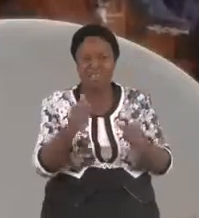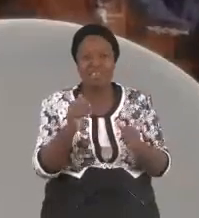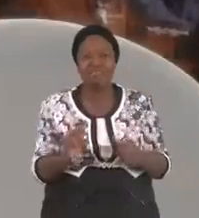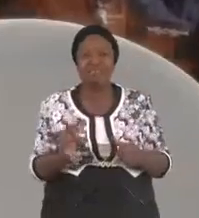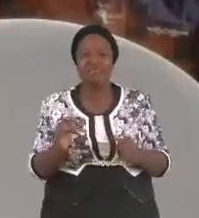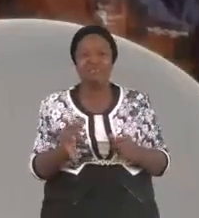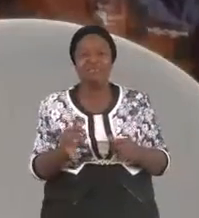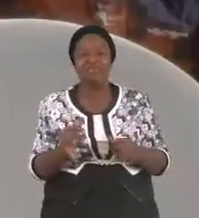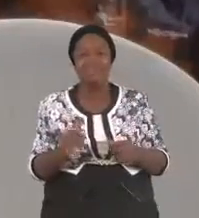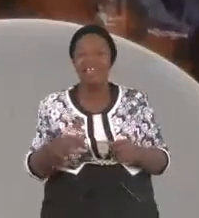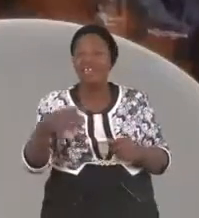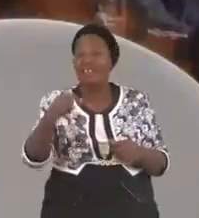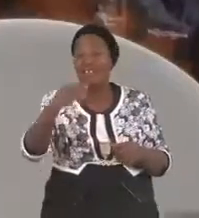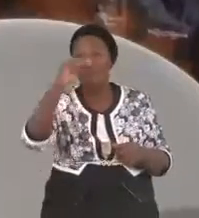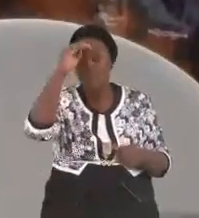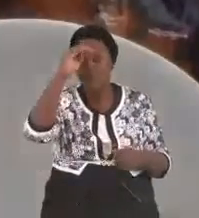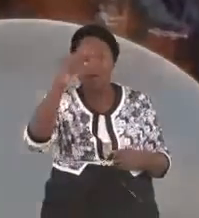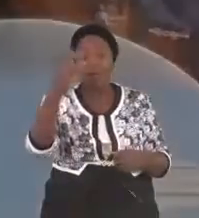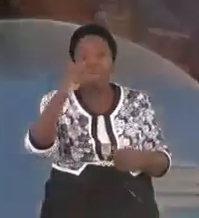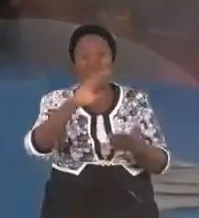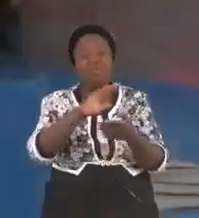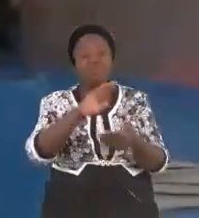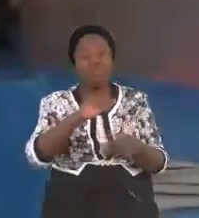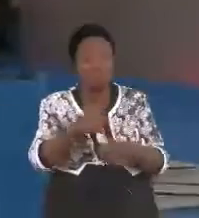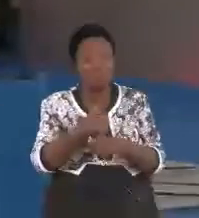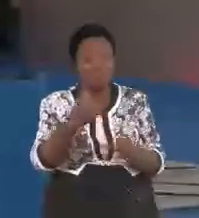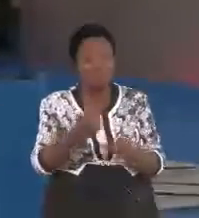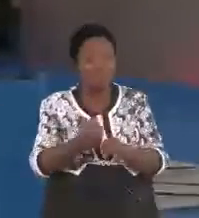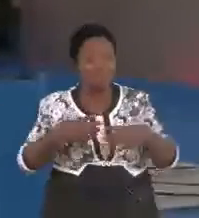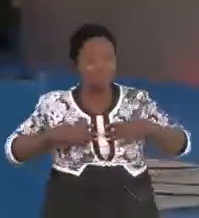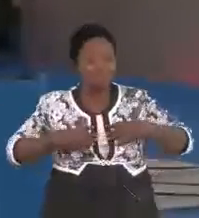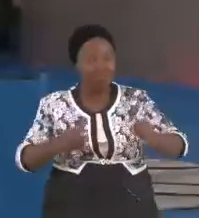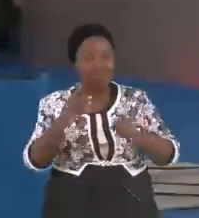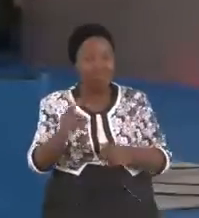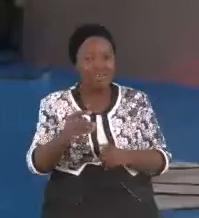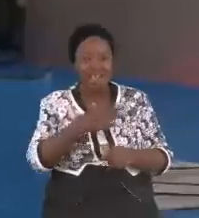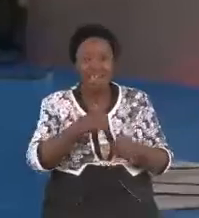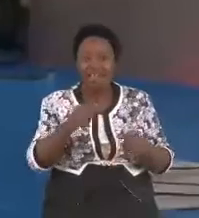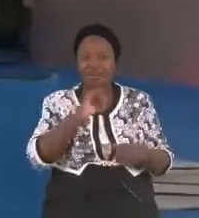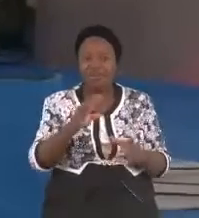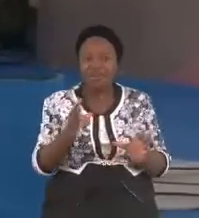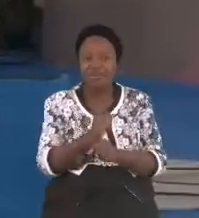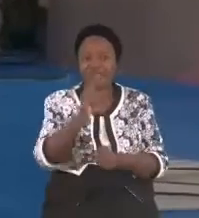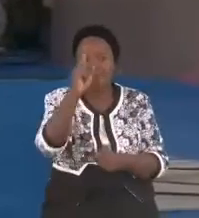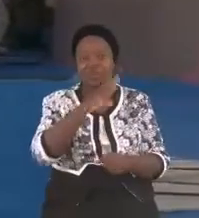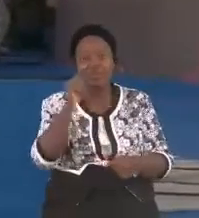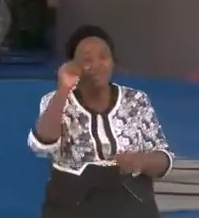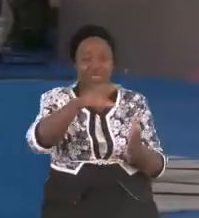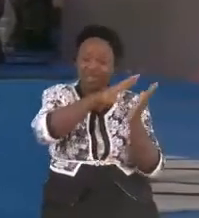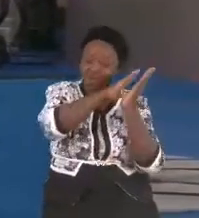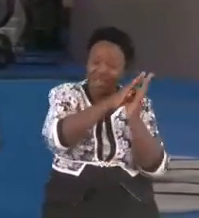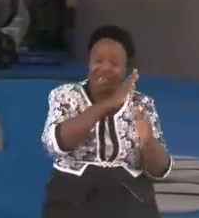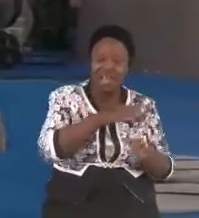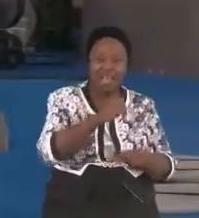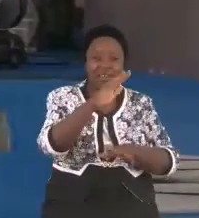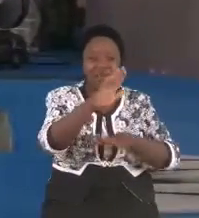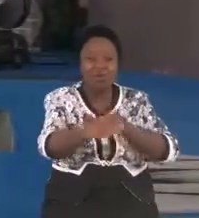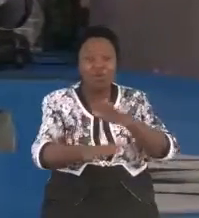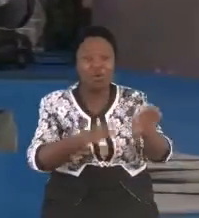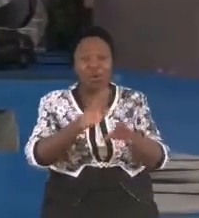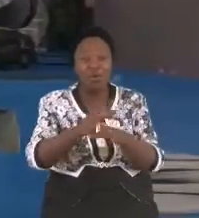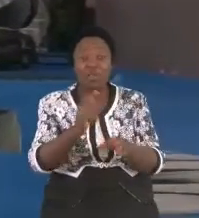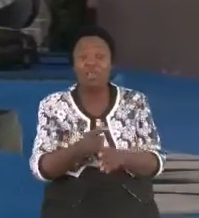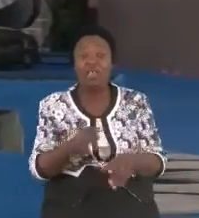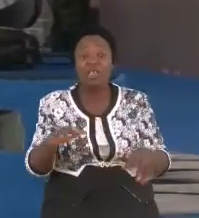the man was made whole and chewed up his bed and walked on the same